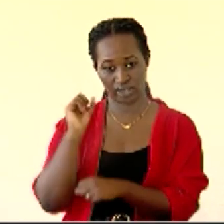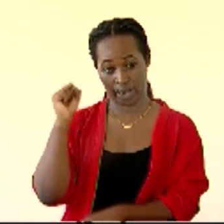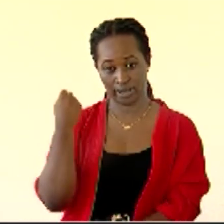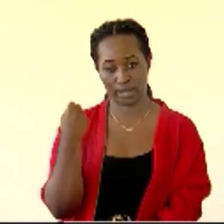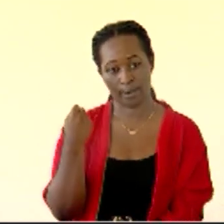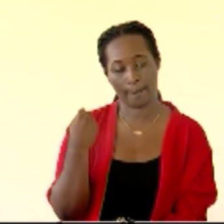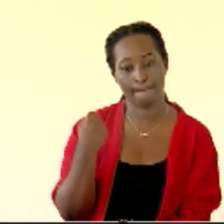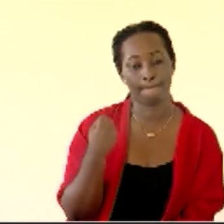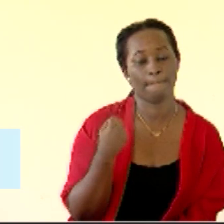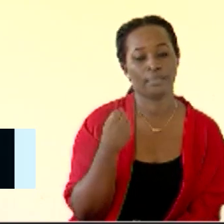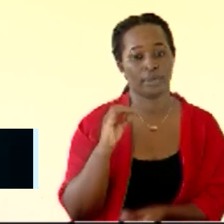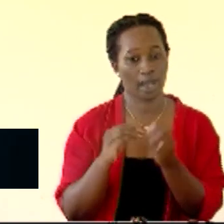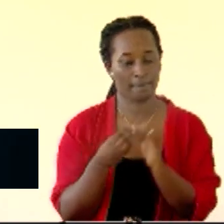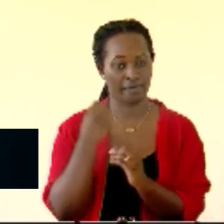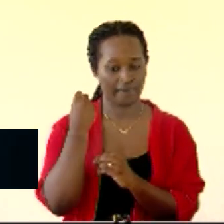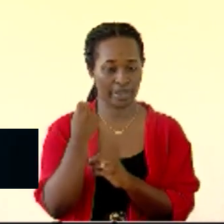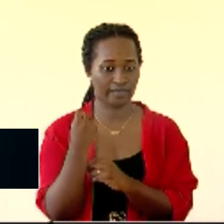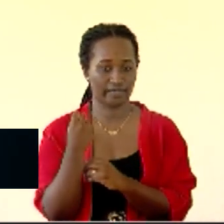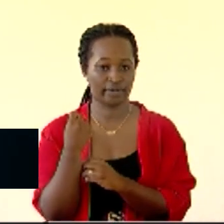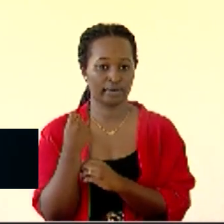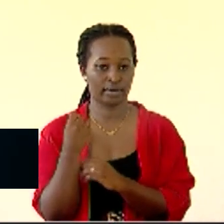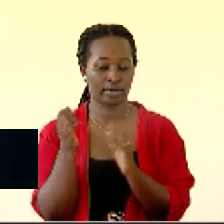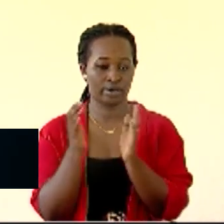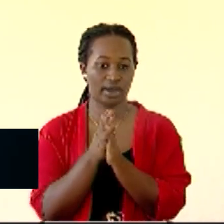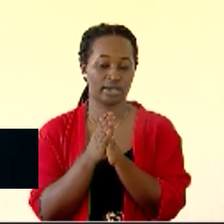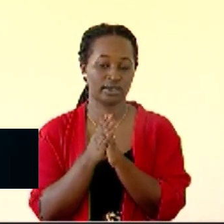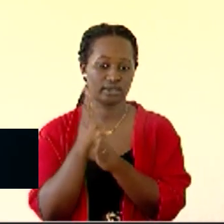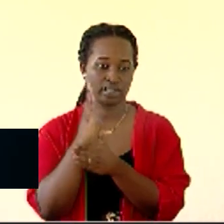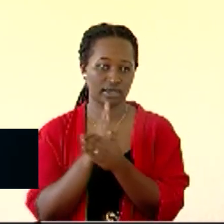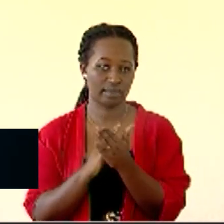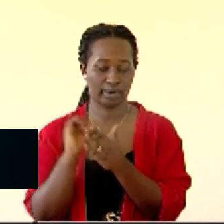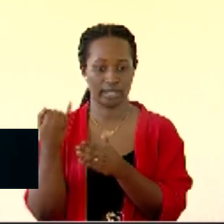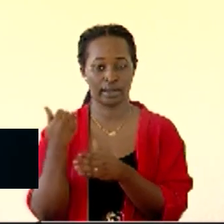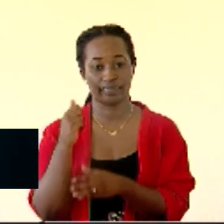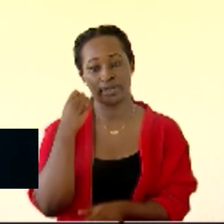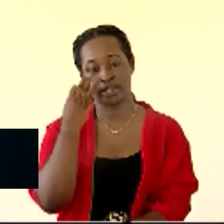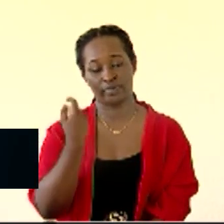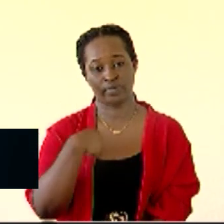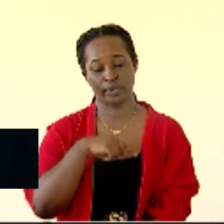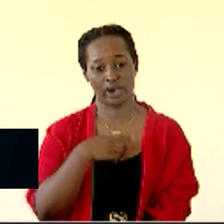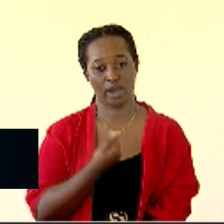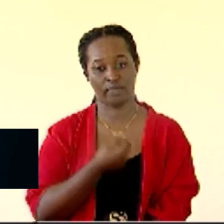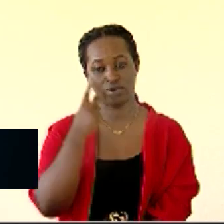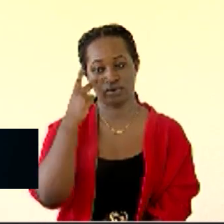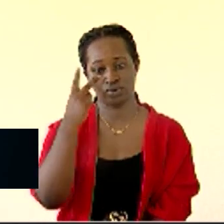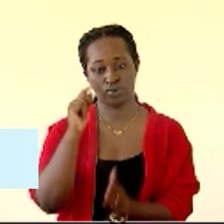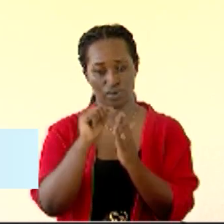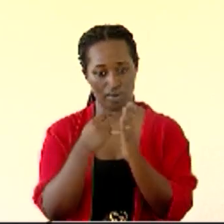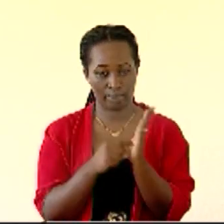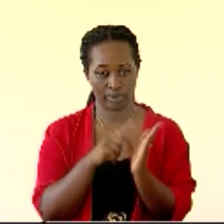5, I will have to leave number 5 and some pad. So if we have two compounds,